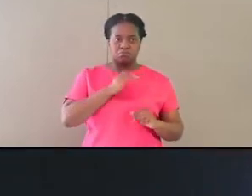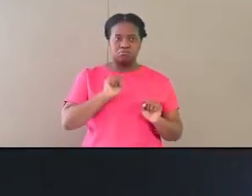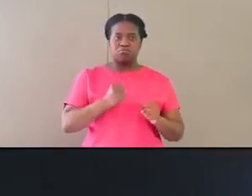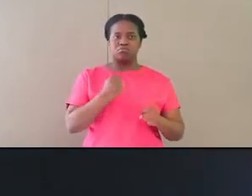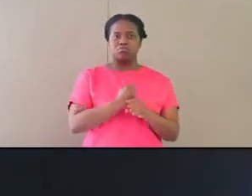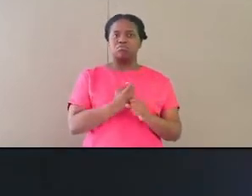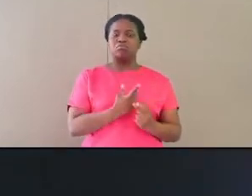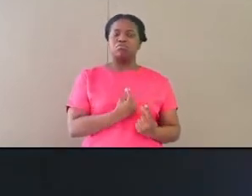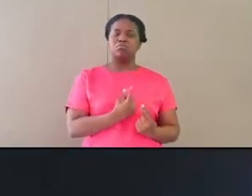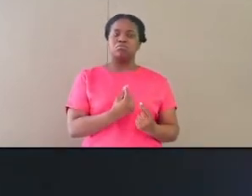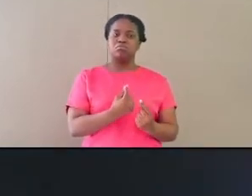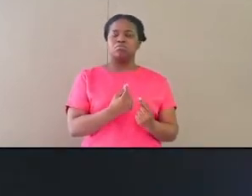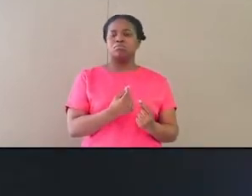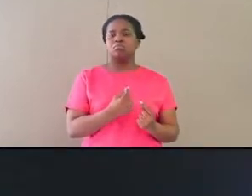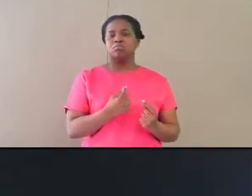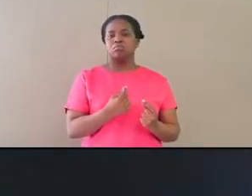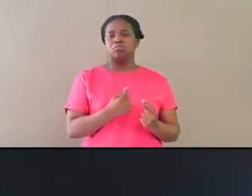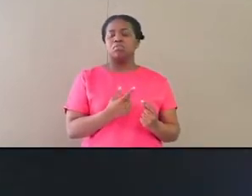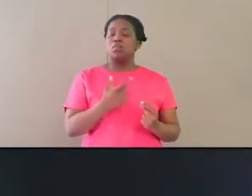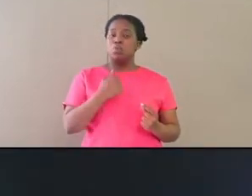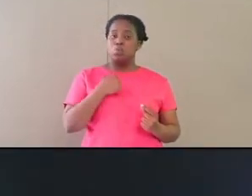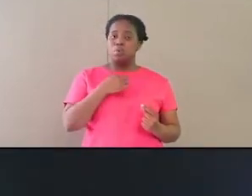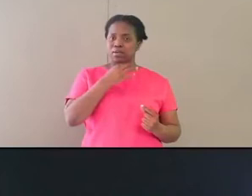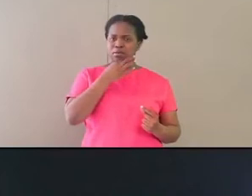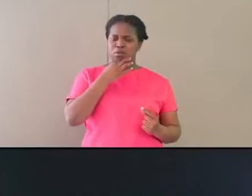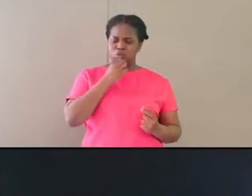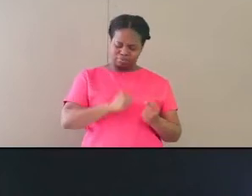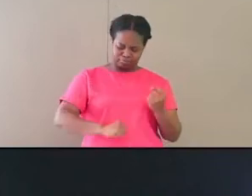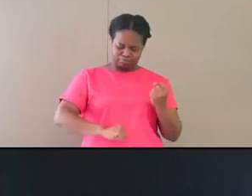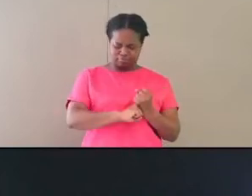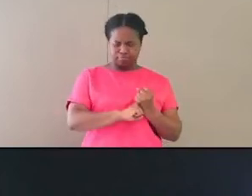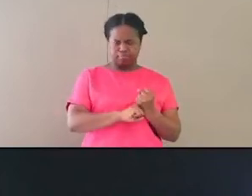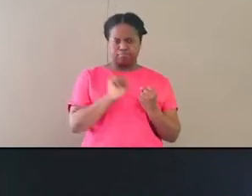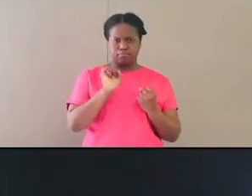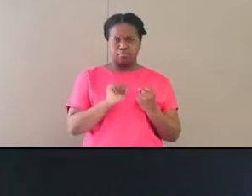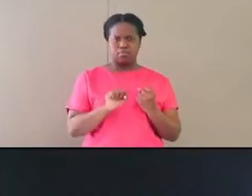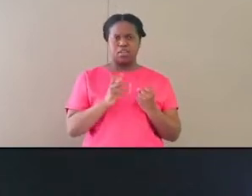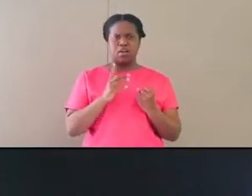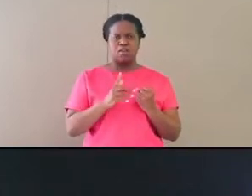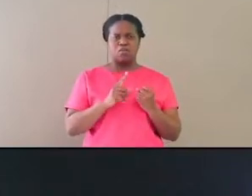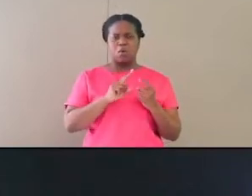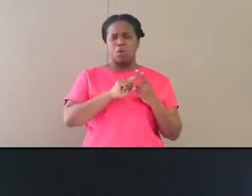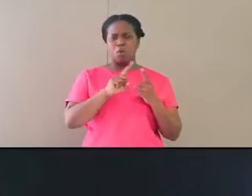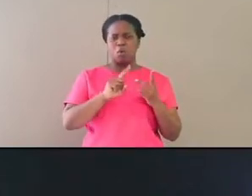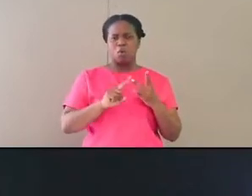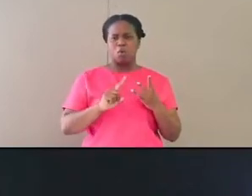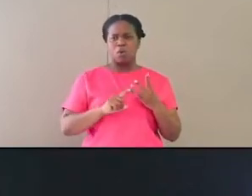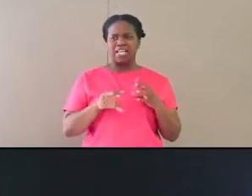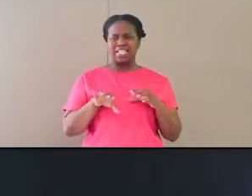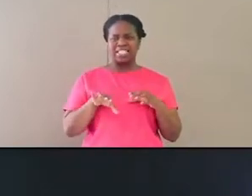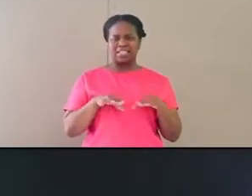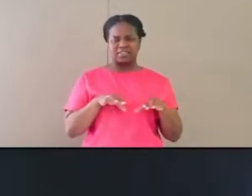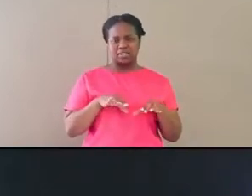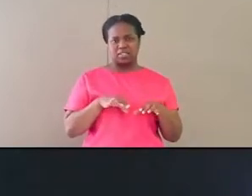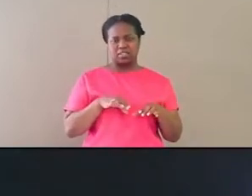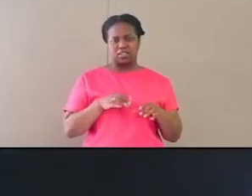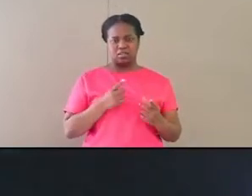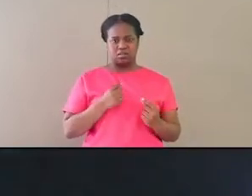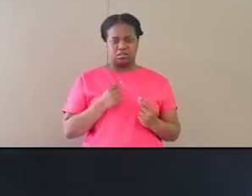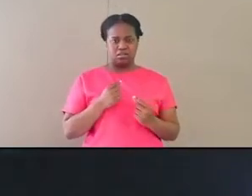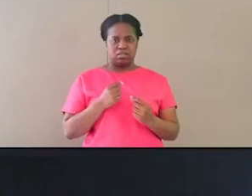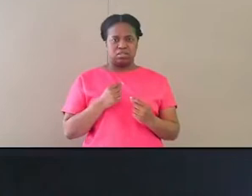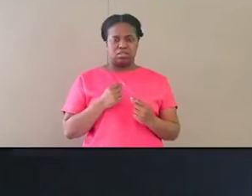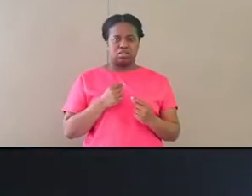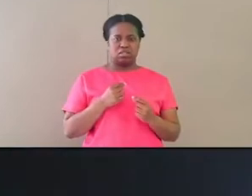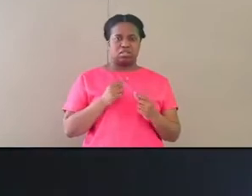we affirm our support for all the activities that the Department